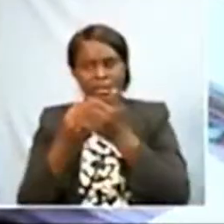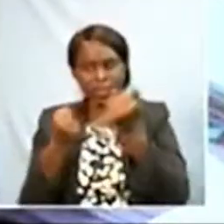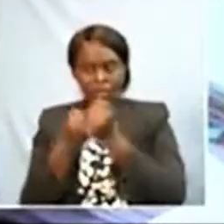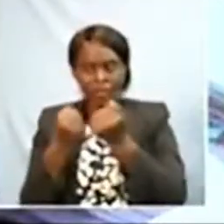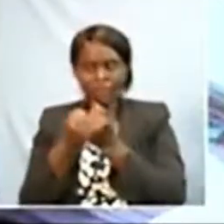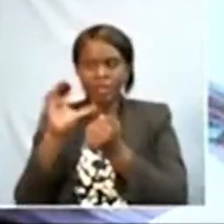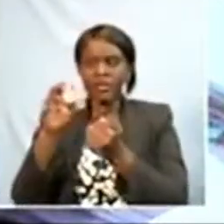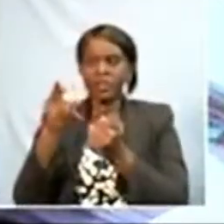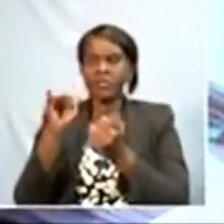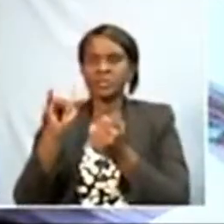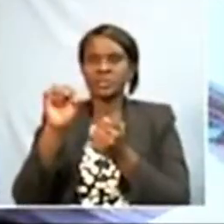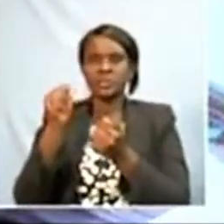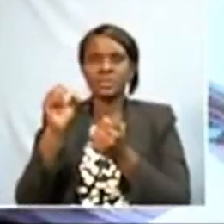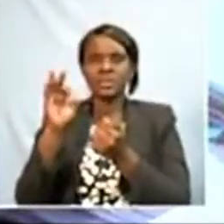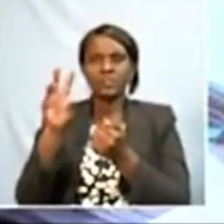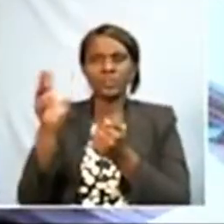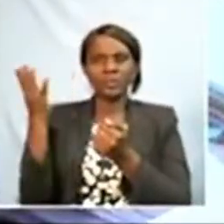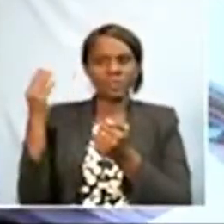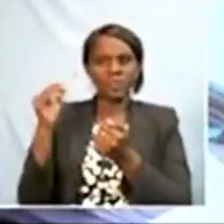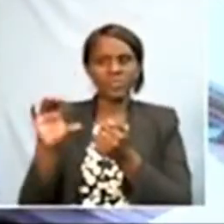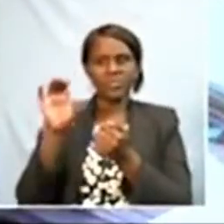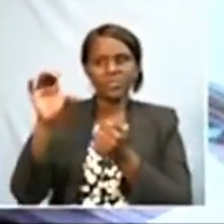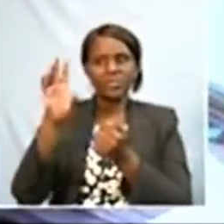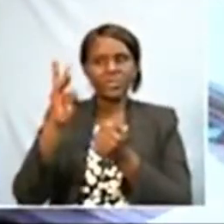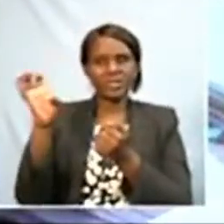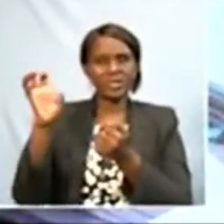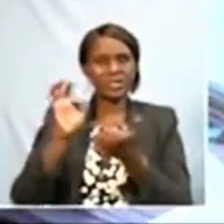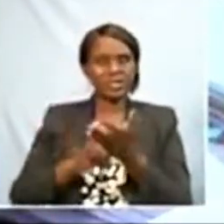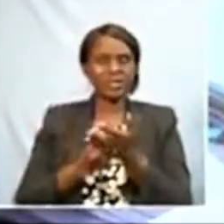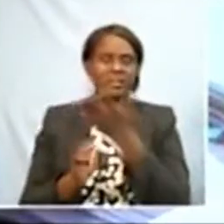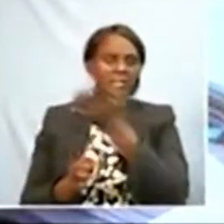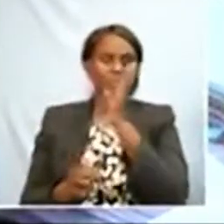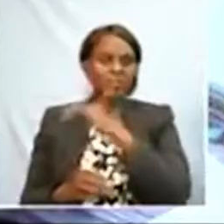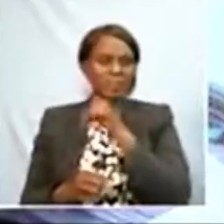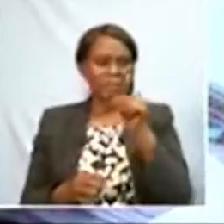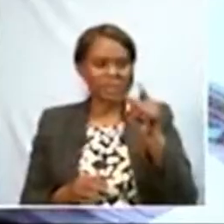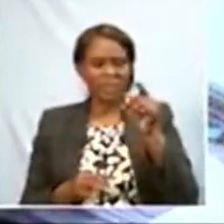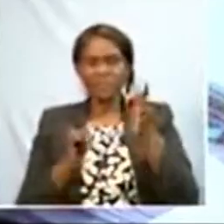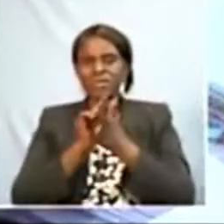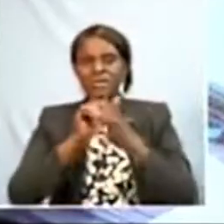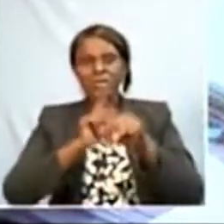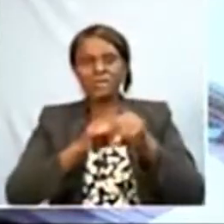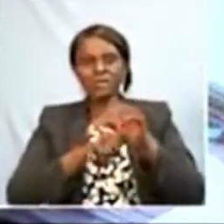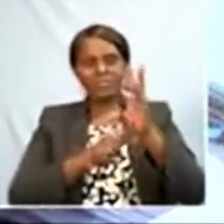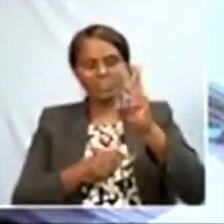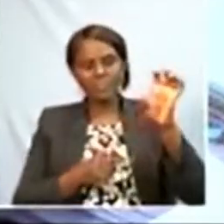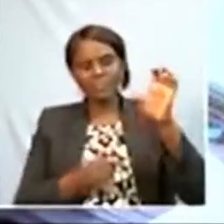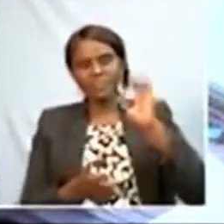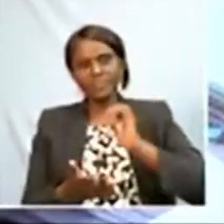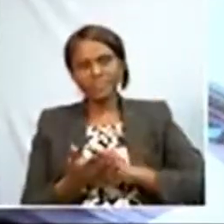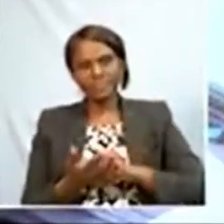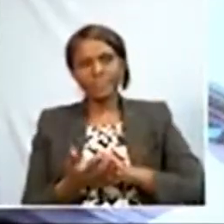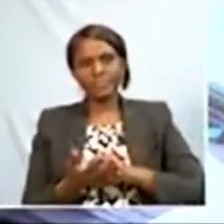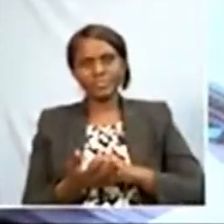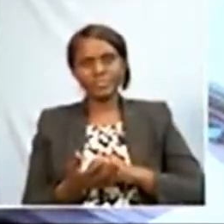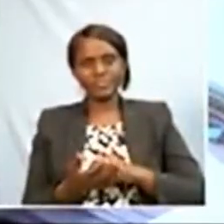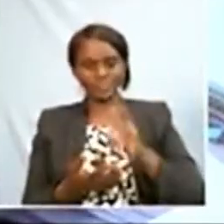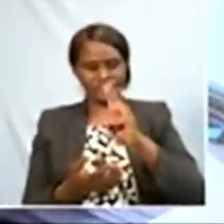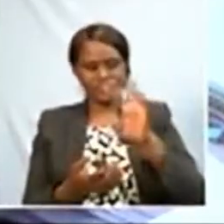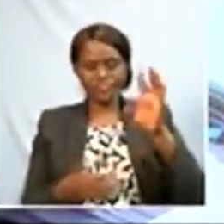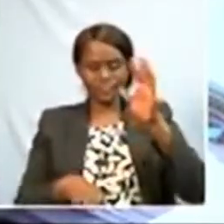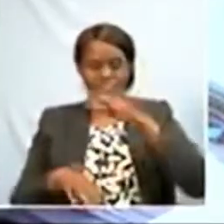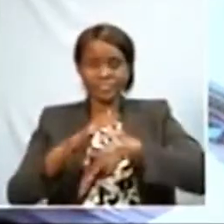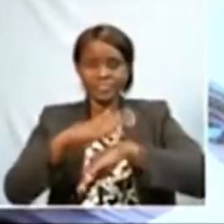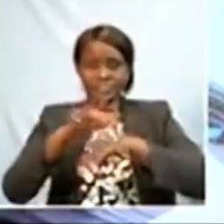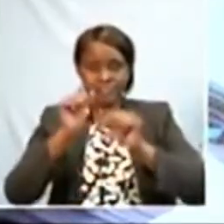Chisafwa, which was area allocated about 600 something thousand. At that time, 600, over